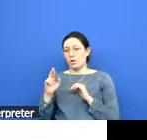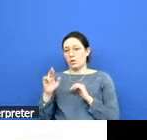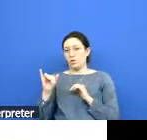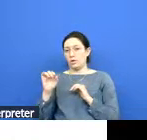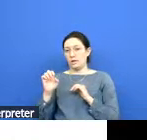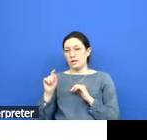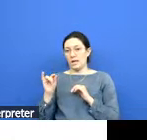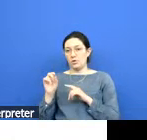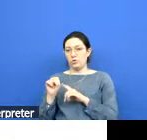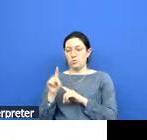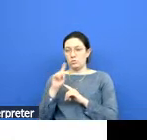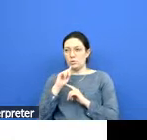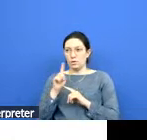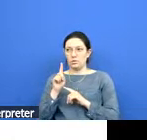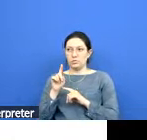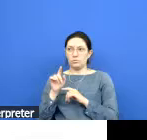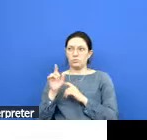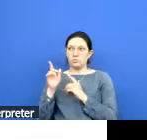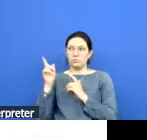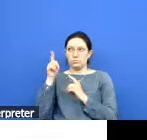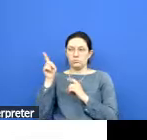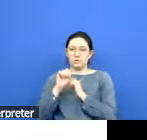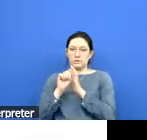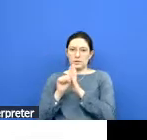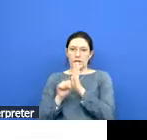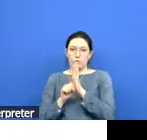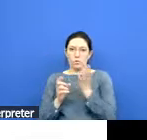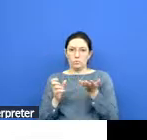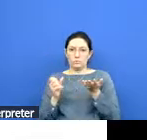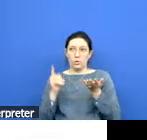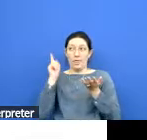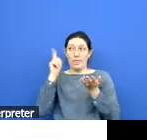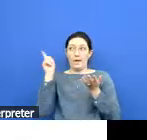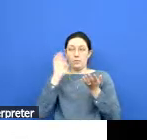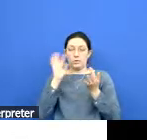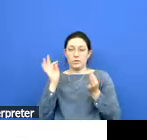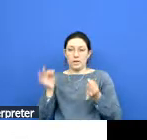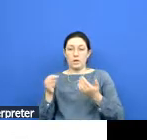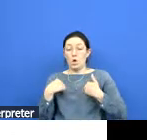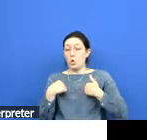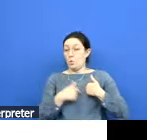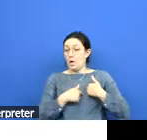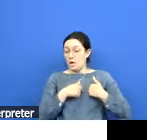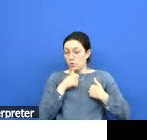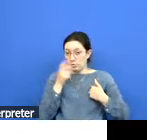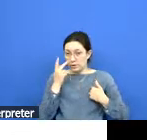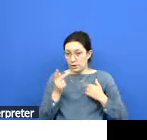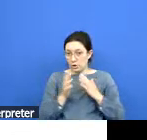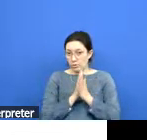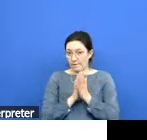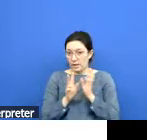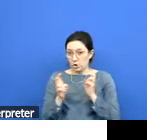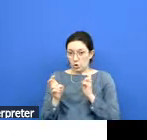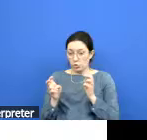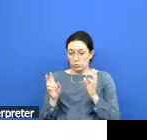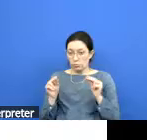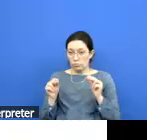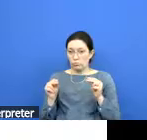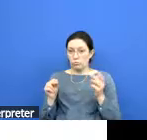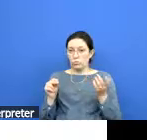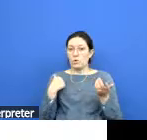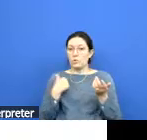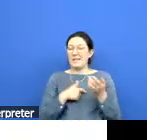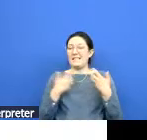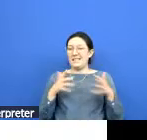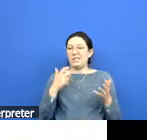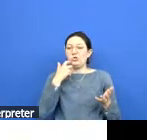from a traffic standpoint. Again, we're not seeing the traffic issue. One of the things that's been interesting, we just did this in